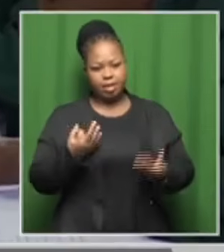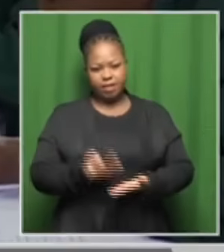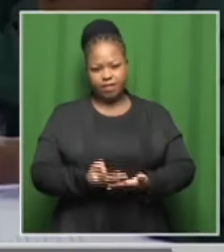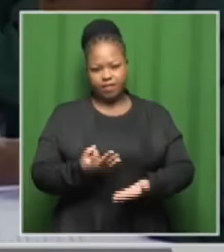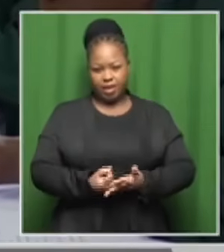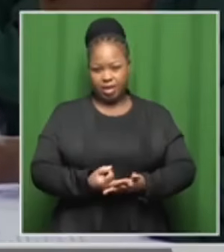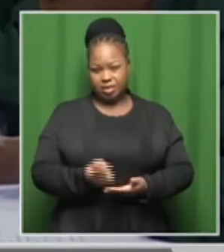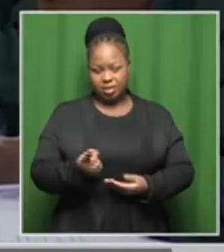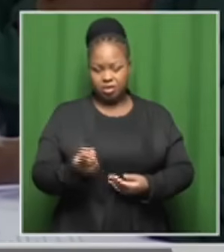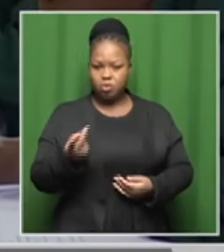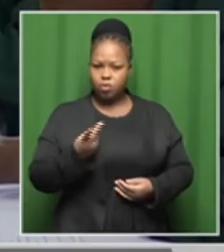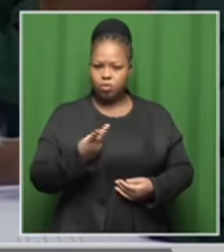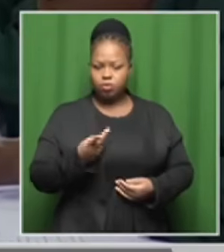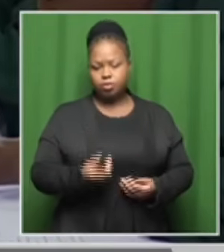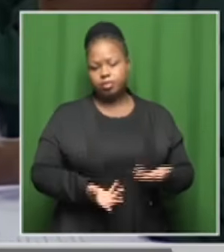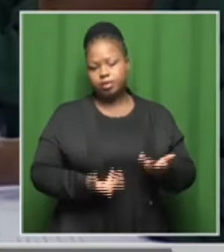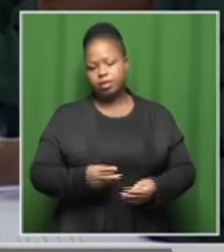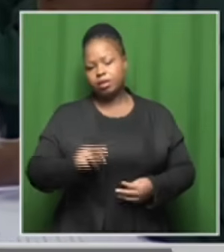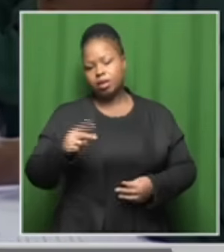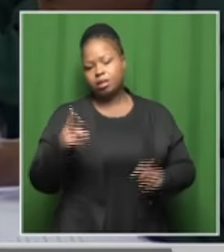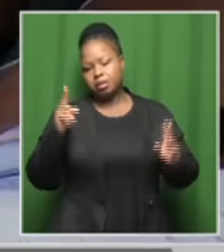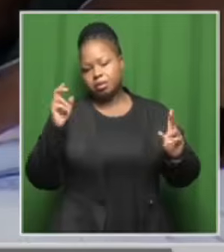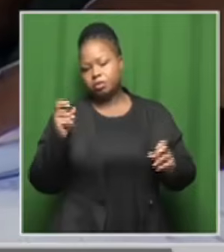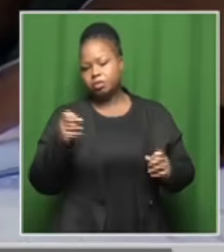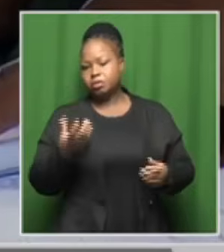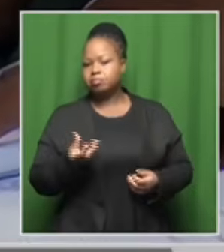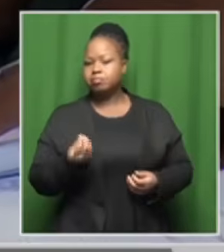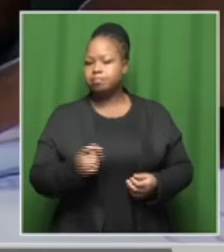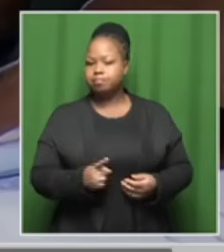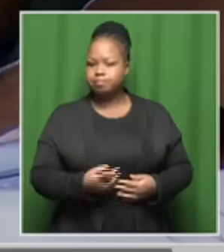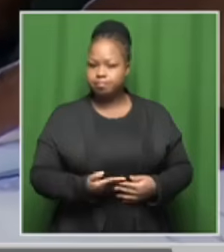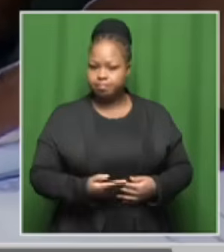also what some of the underlying issues may be?